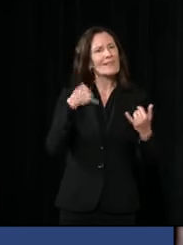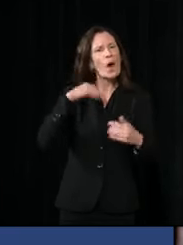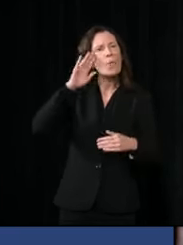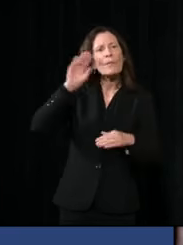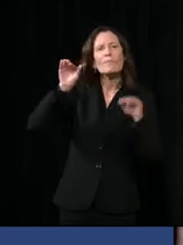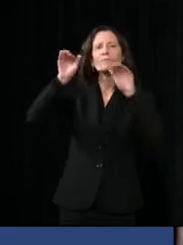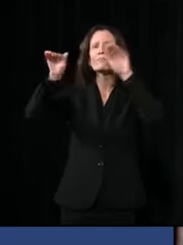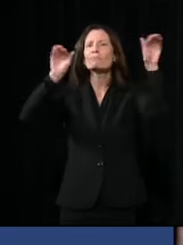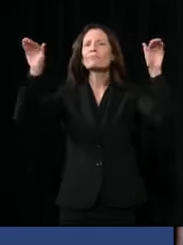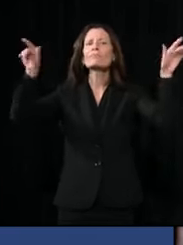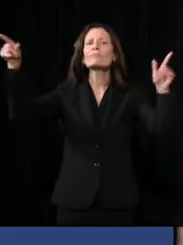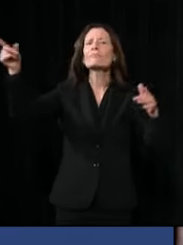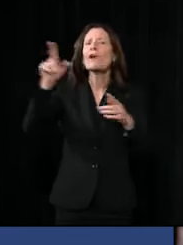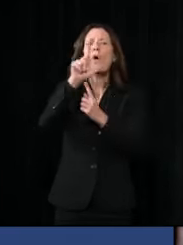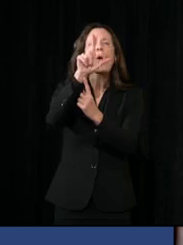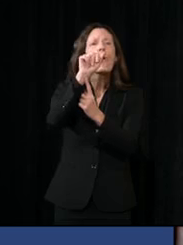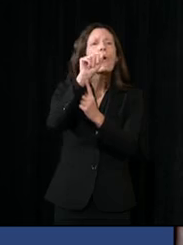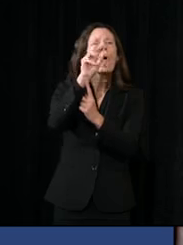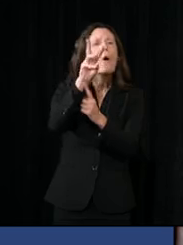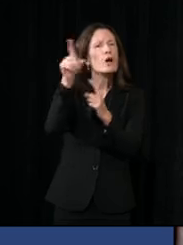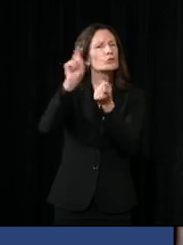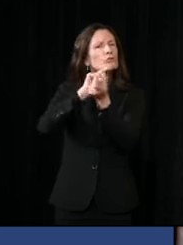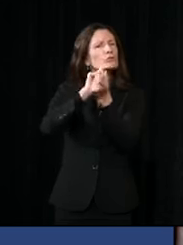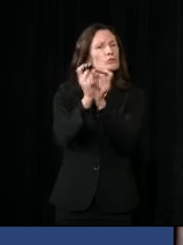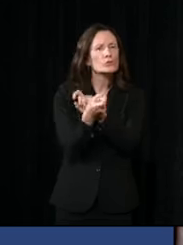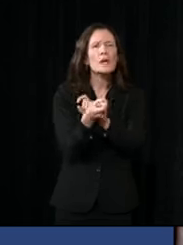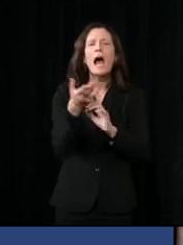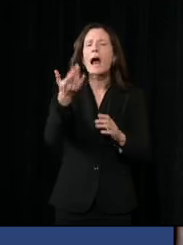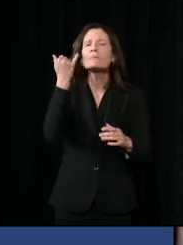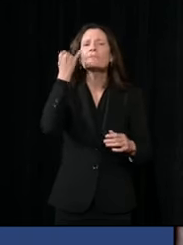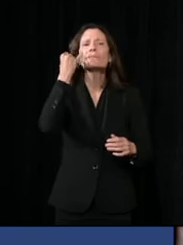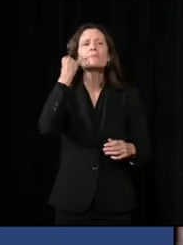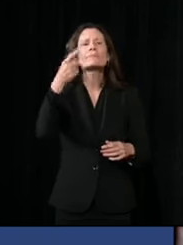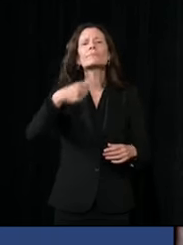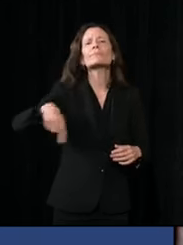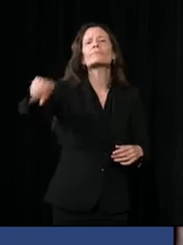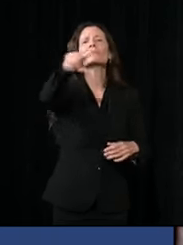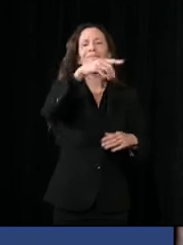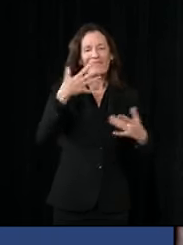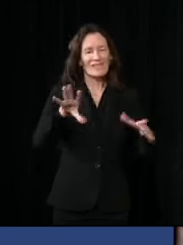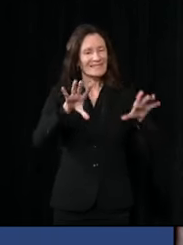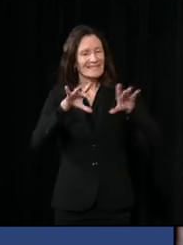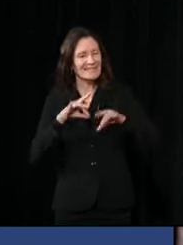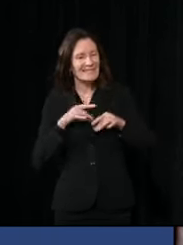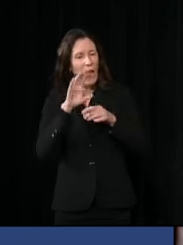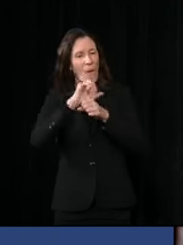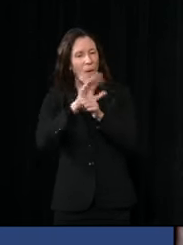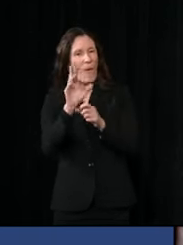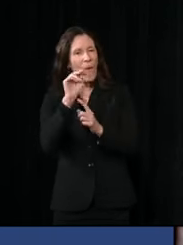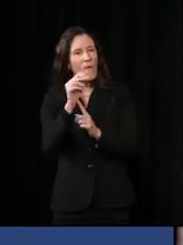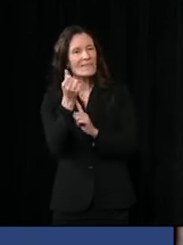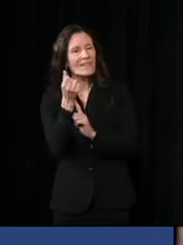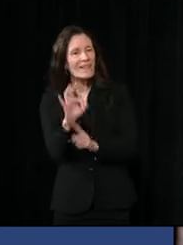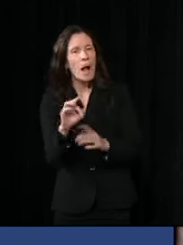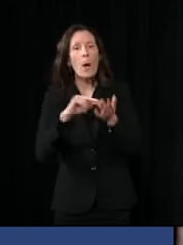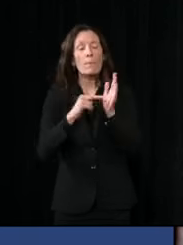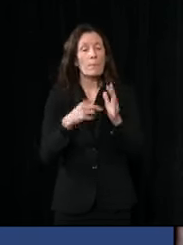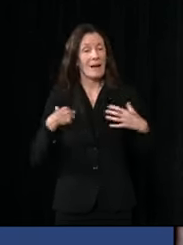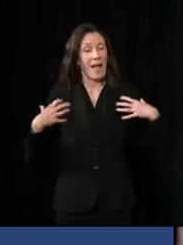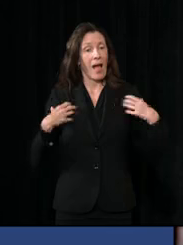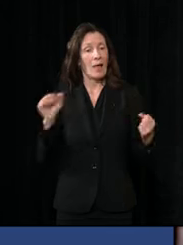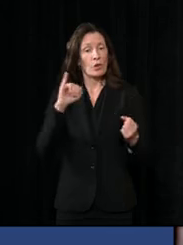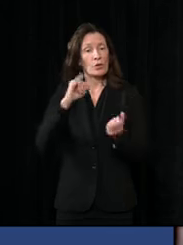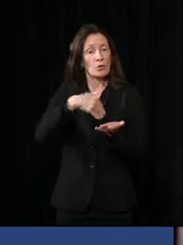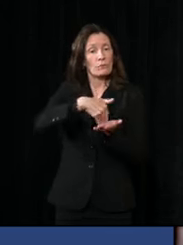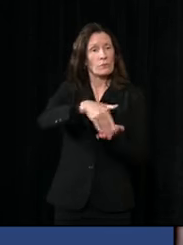be denied health insurance coverage due to a pre-existing condition like COVID-19, or subjected to arbitrary lifetime or annual caps